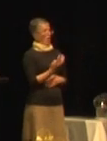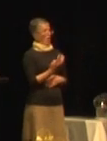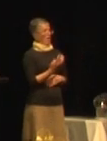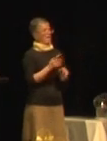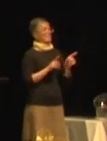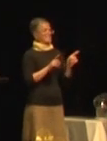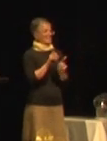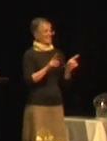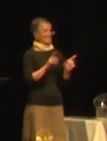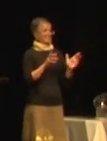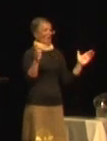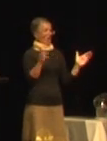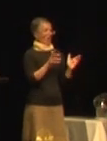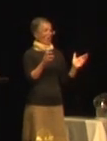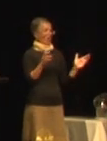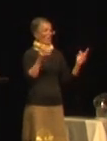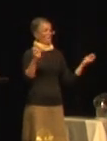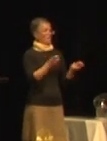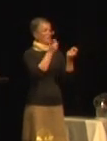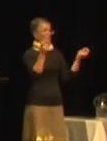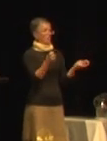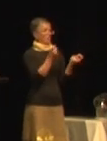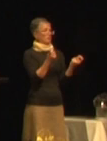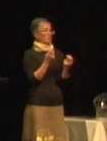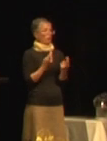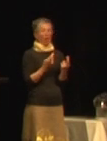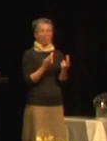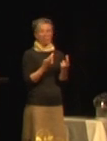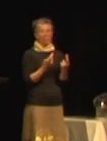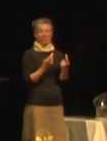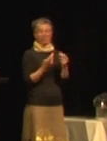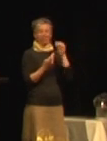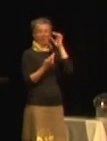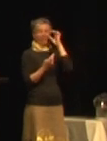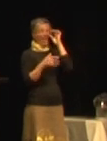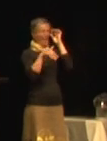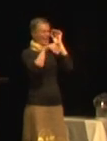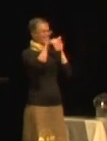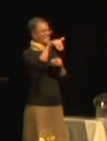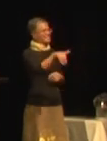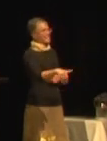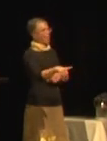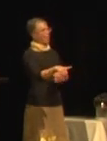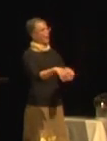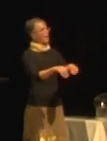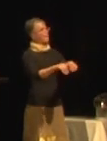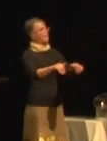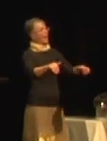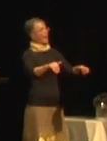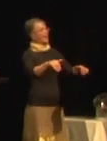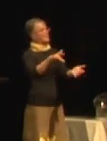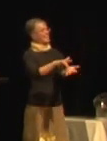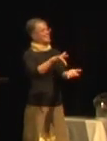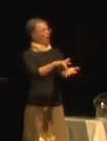the service of local partners. I'm very inspired by the work that South Bank Center does in London. Women of the